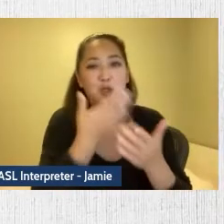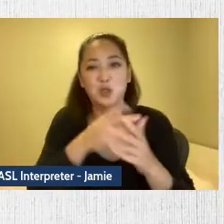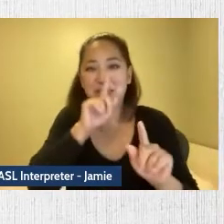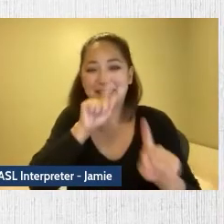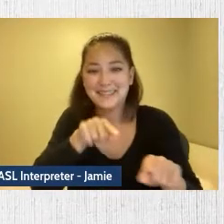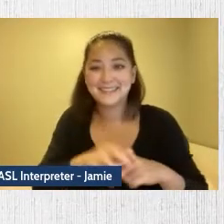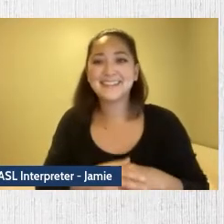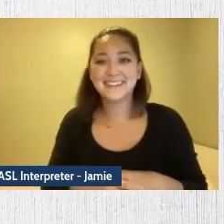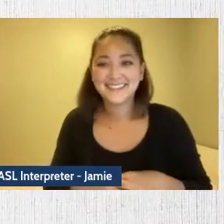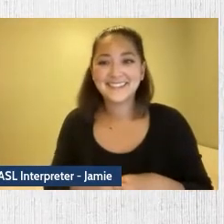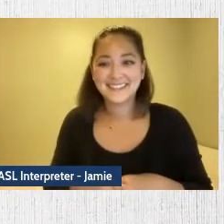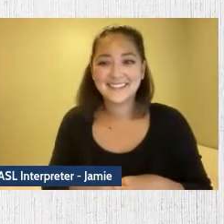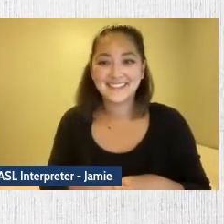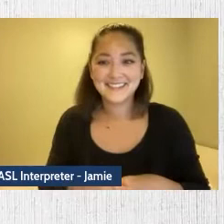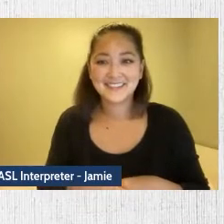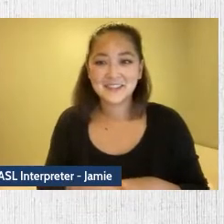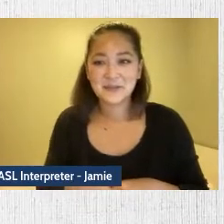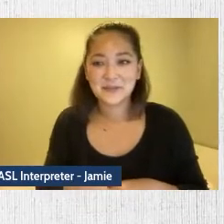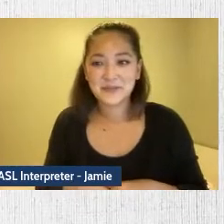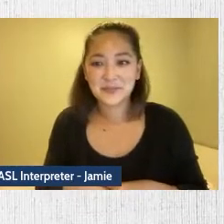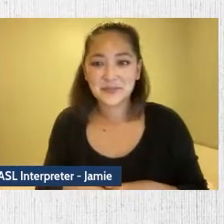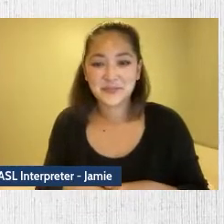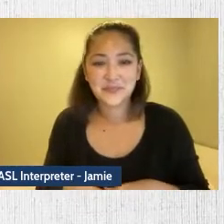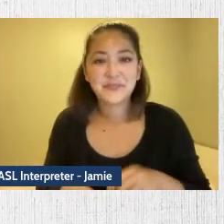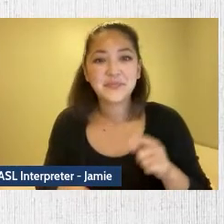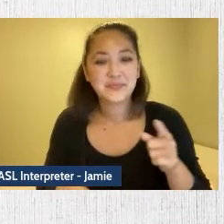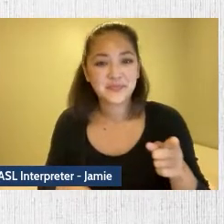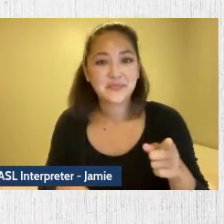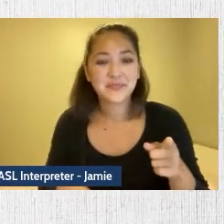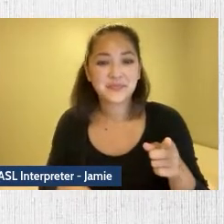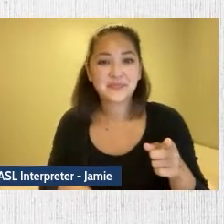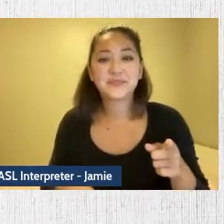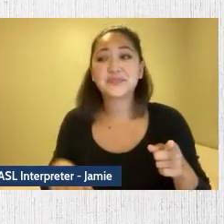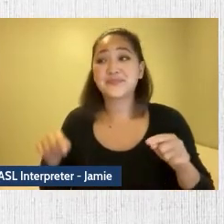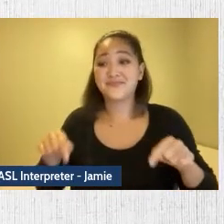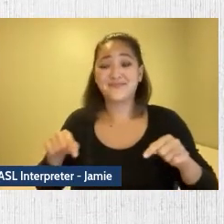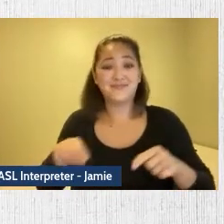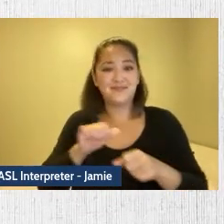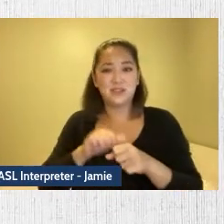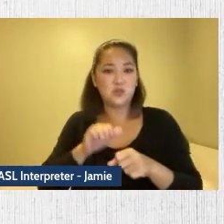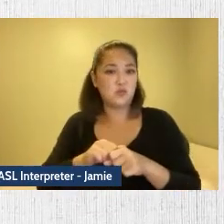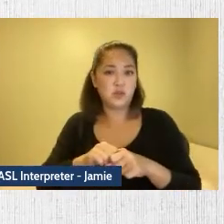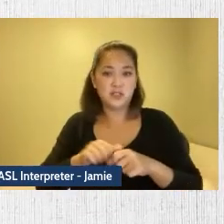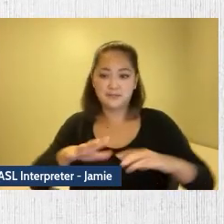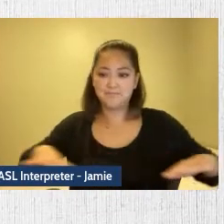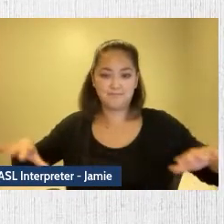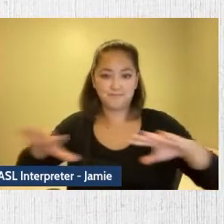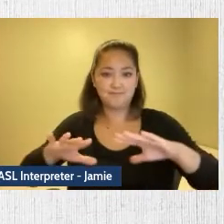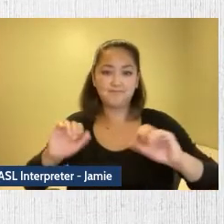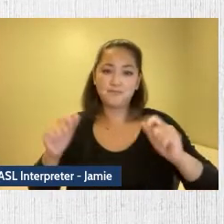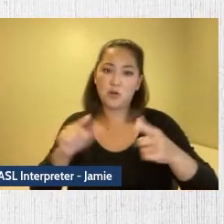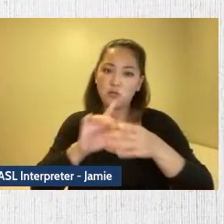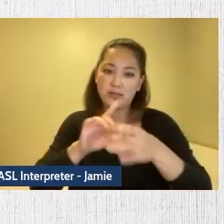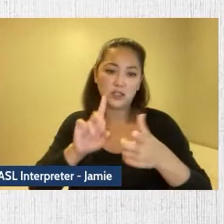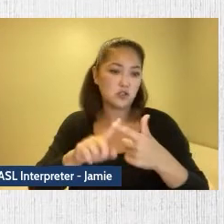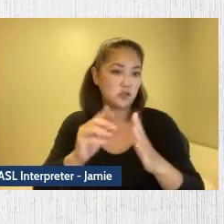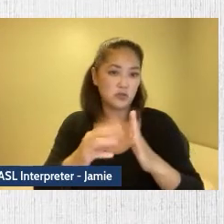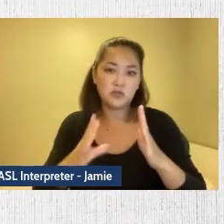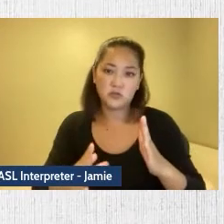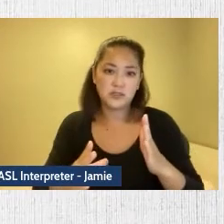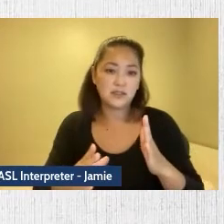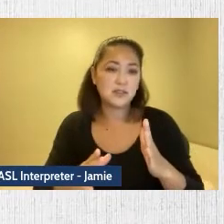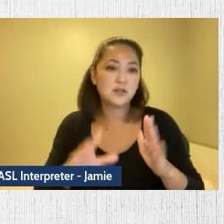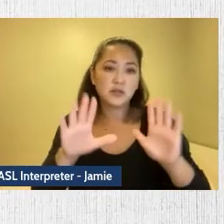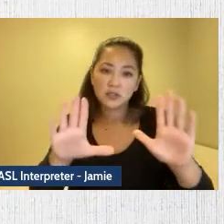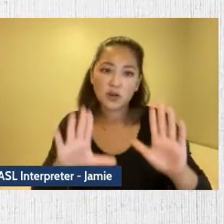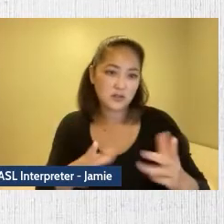is so much of the work that we're doing in this area. It's all about the students, so it's really great to hear from the work that you're